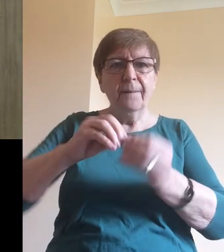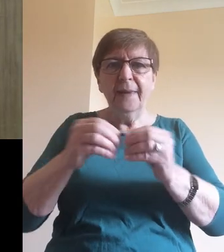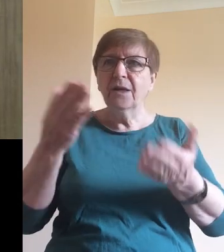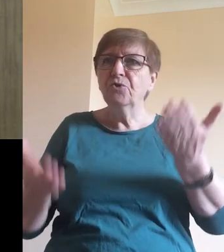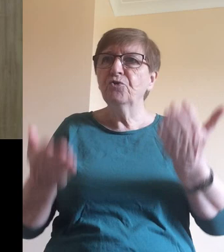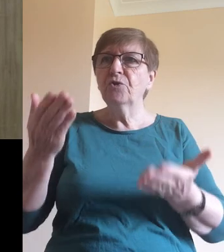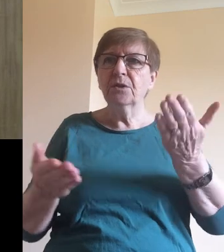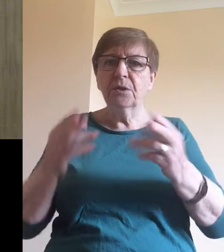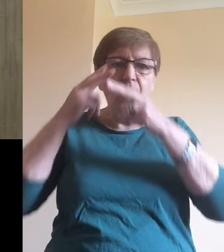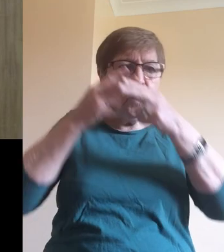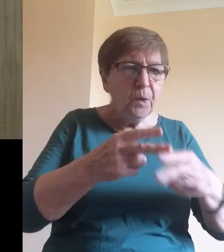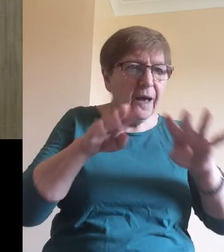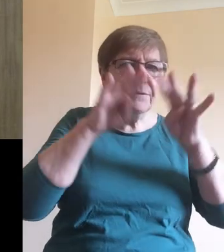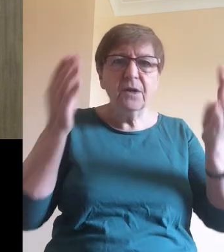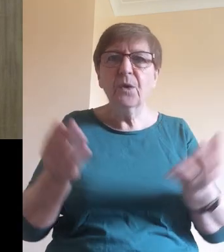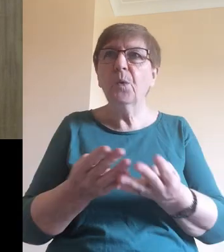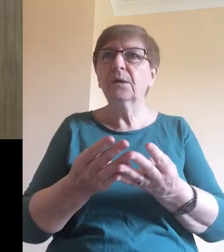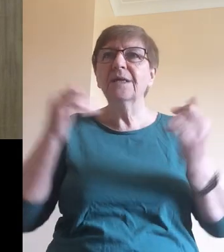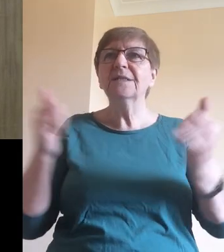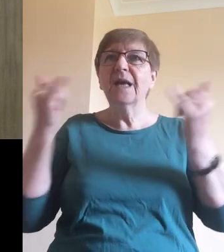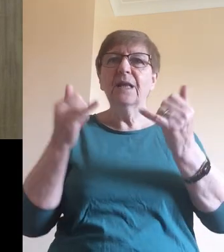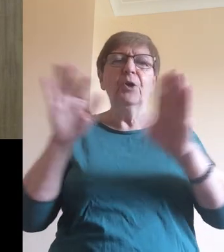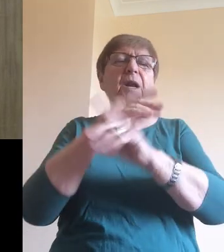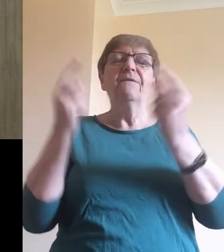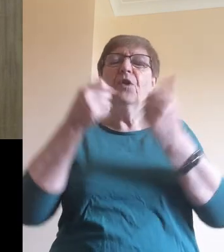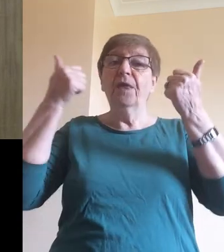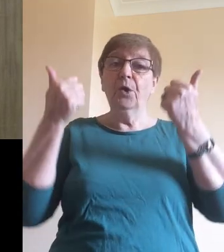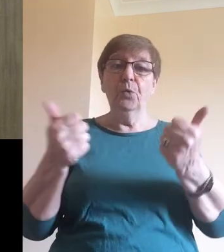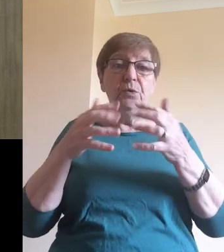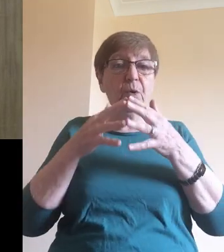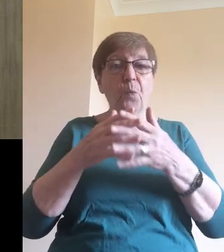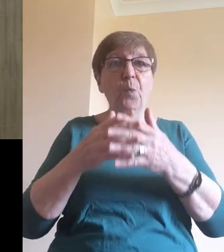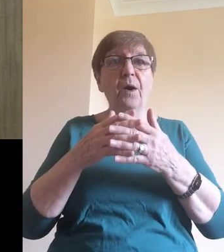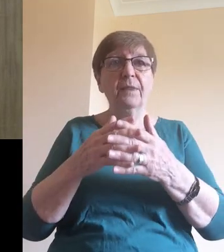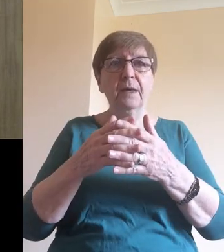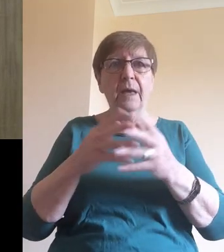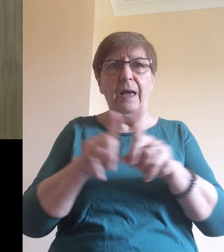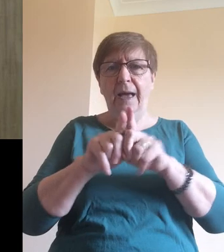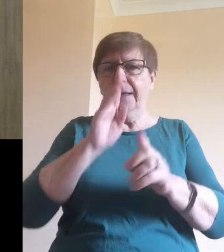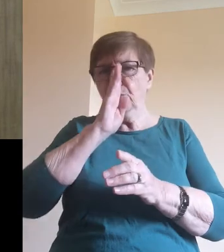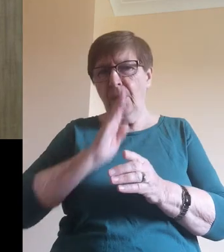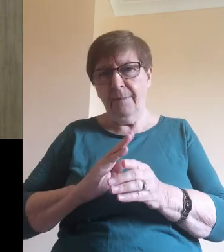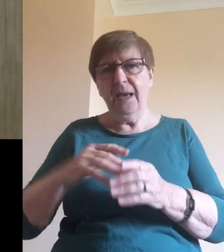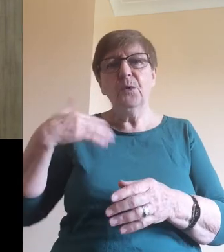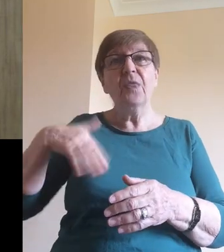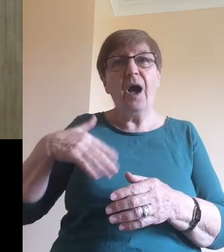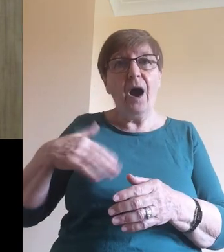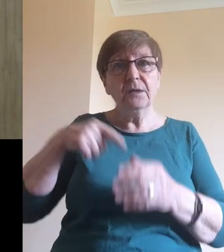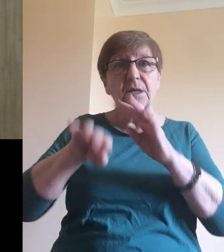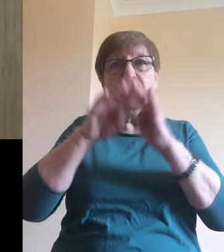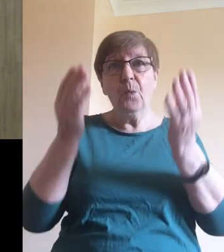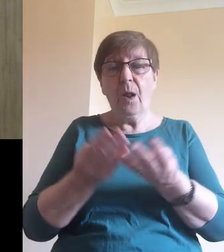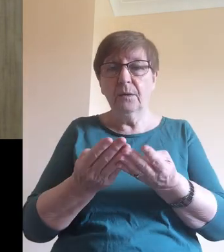for creation, to celebrate all that is good and worthy, and also to lament with the hearts of the world, but also to say,